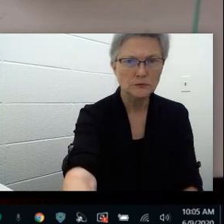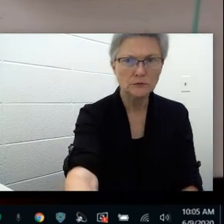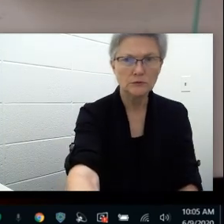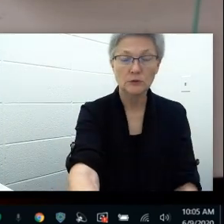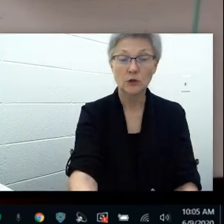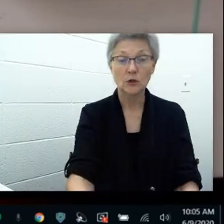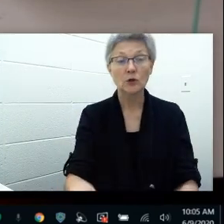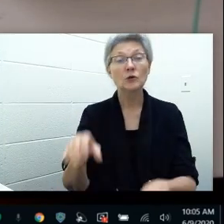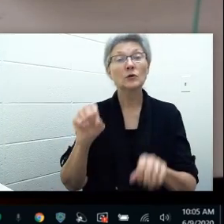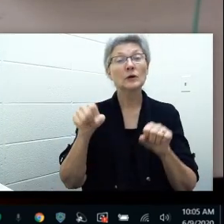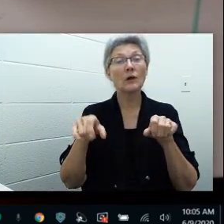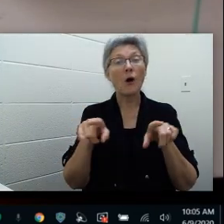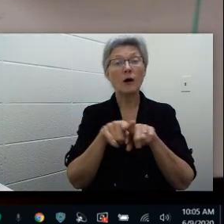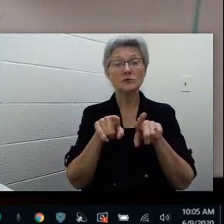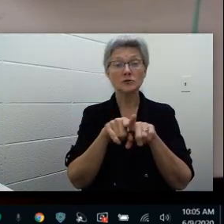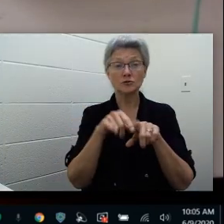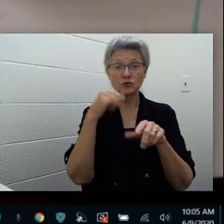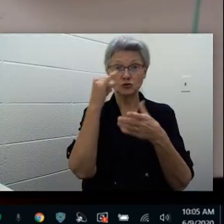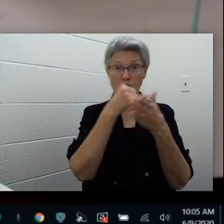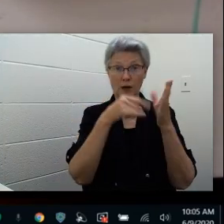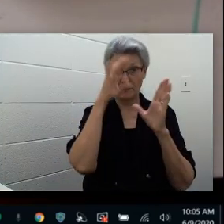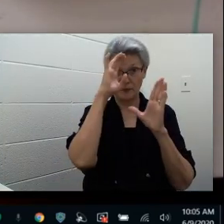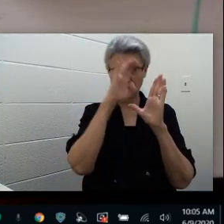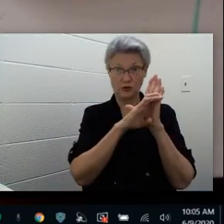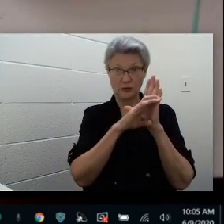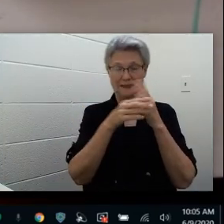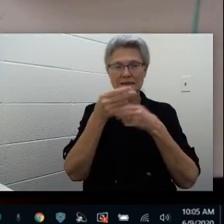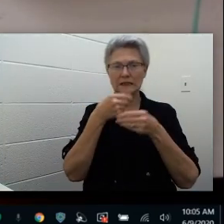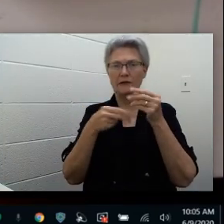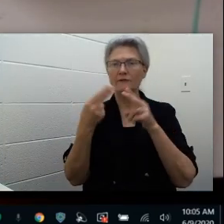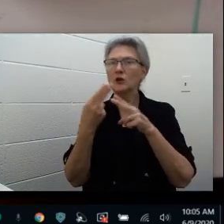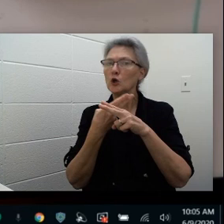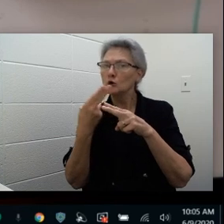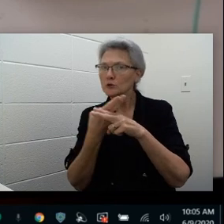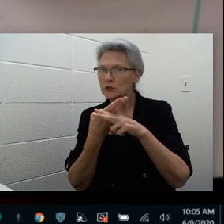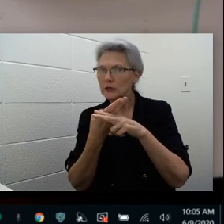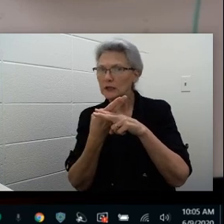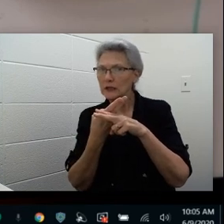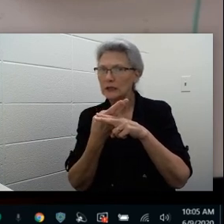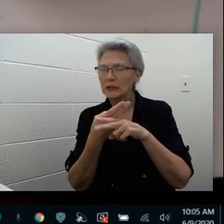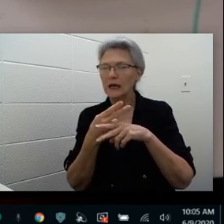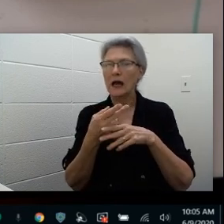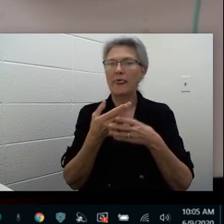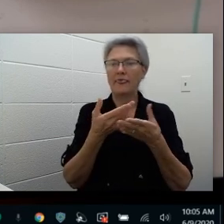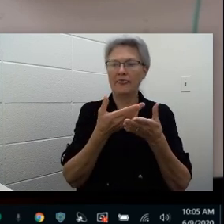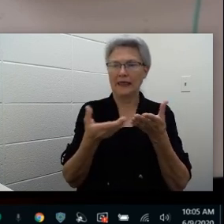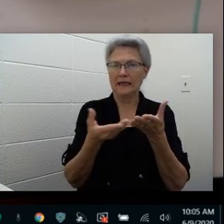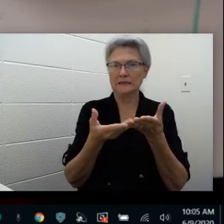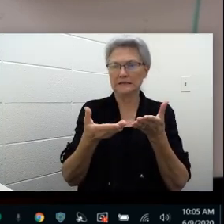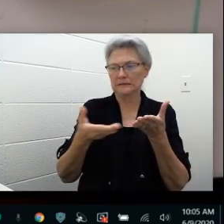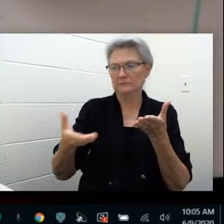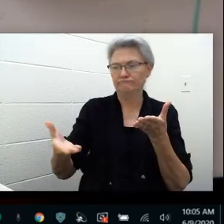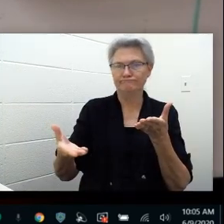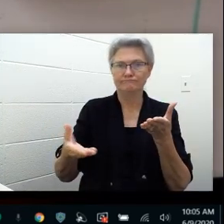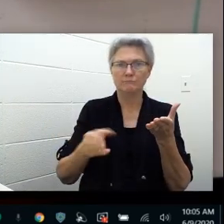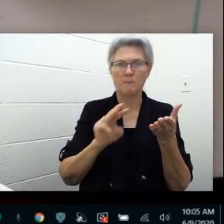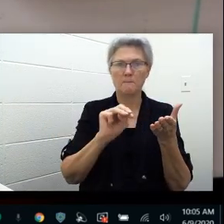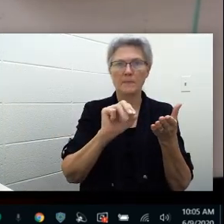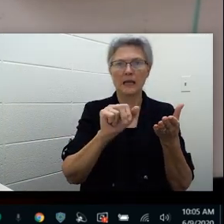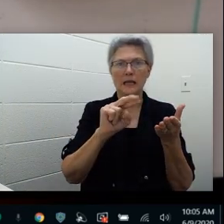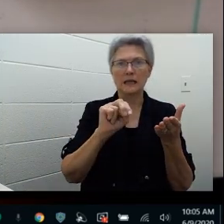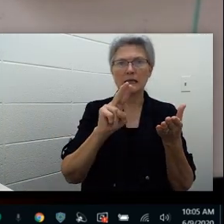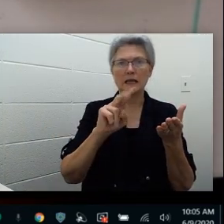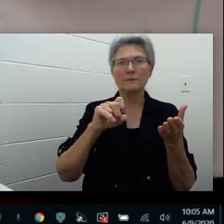You could also have just drawn a picture instead of using manipulatives to find your answer. If we do that, we'd use a